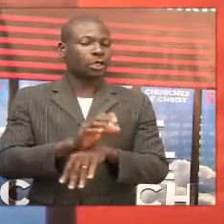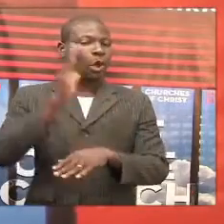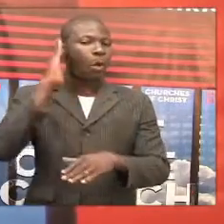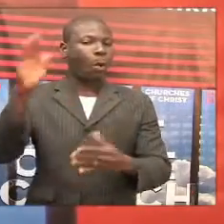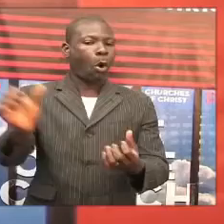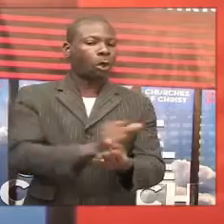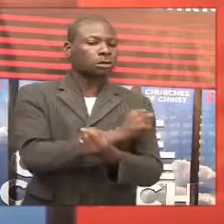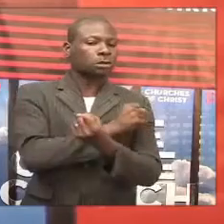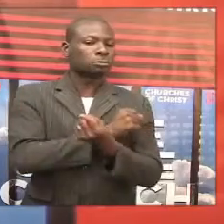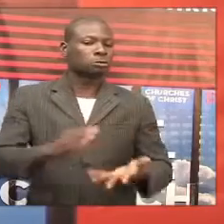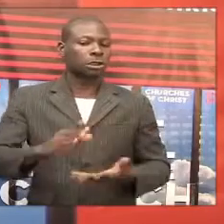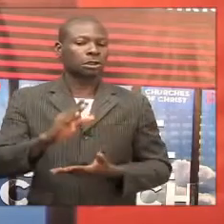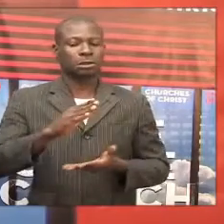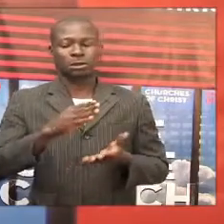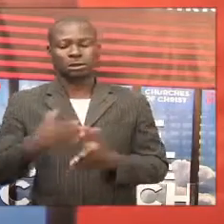egu.